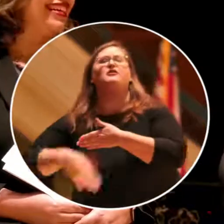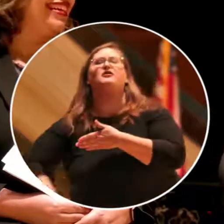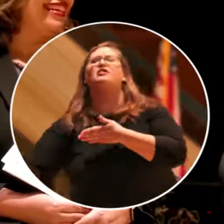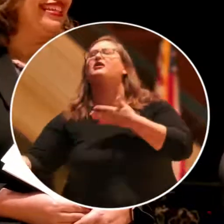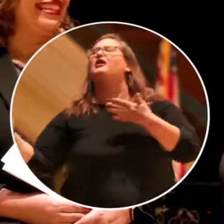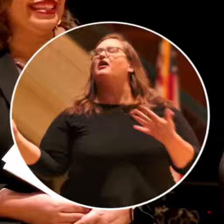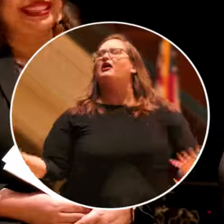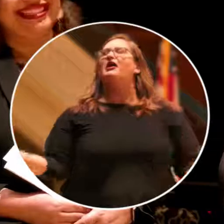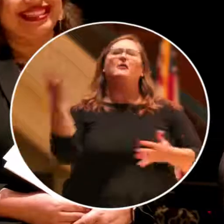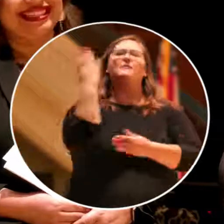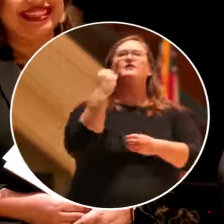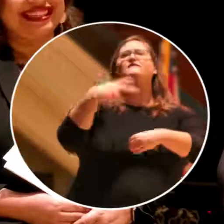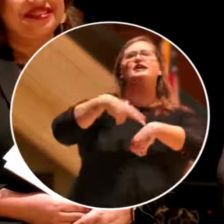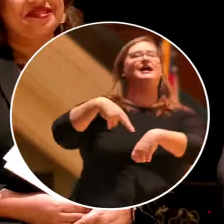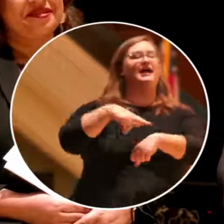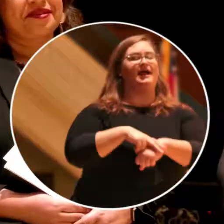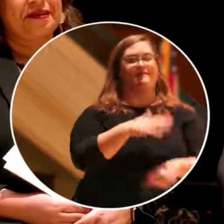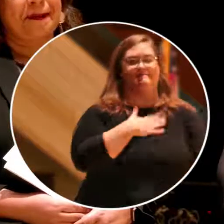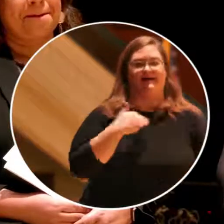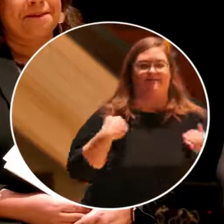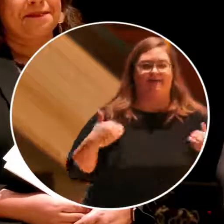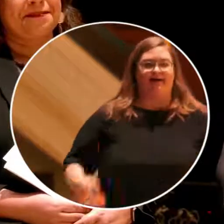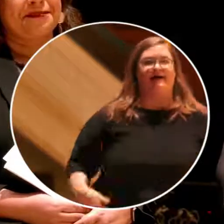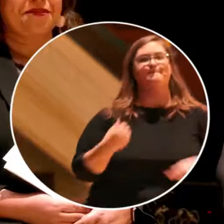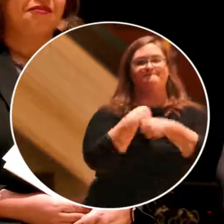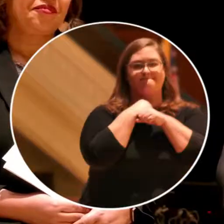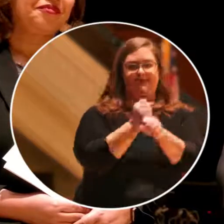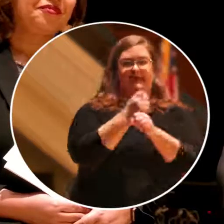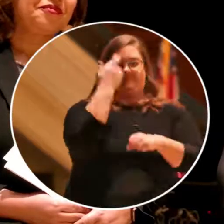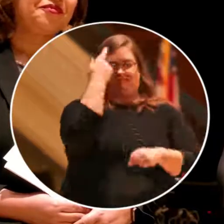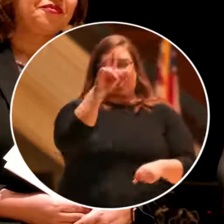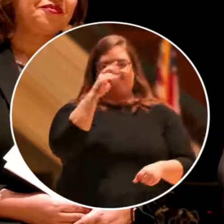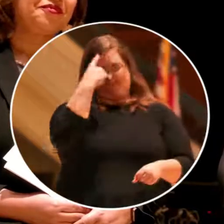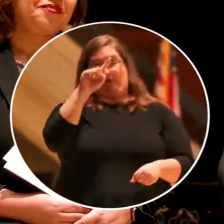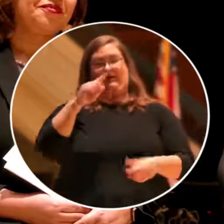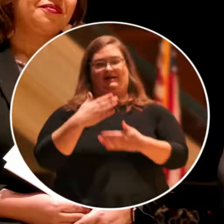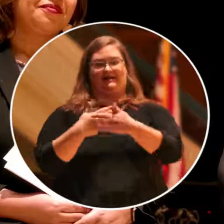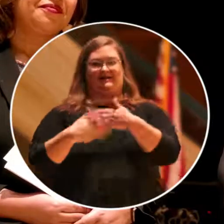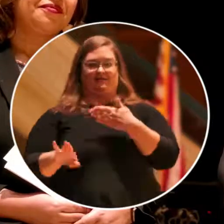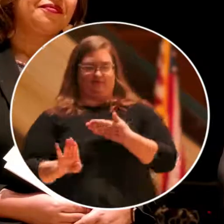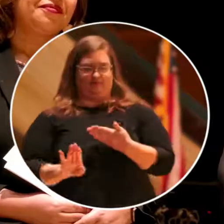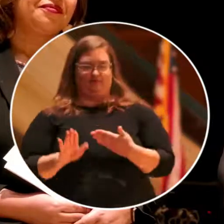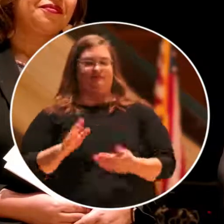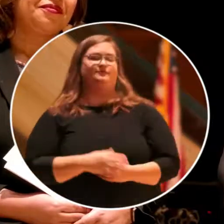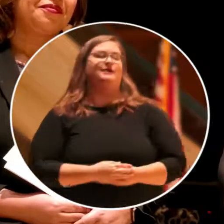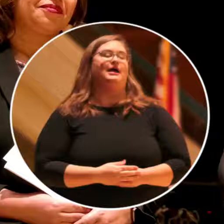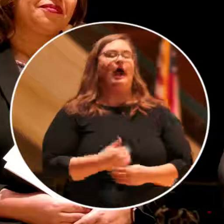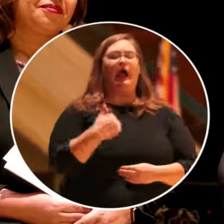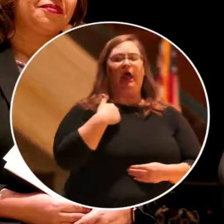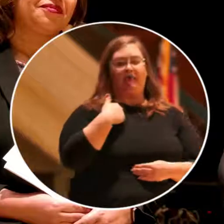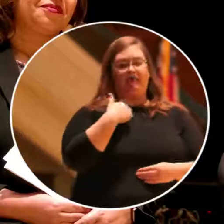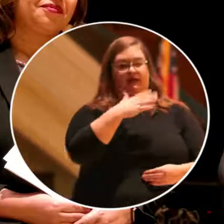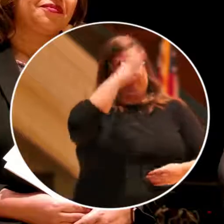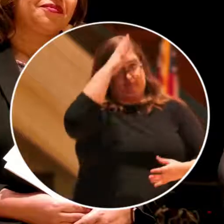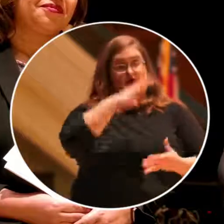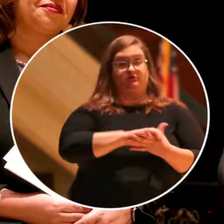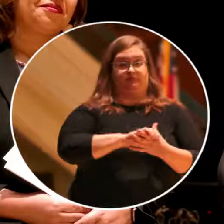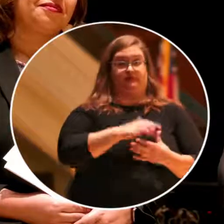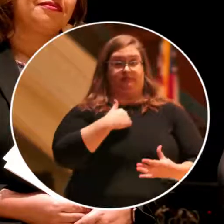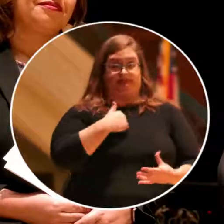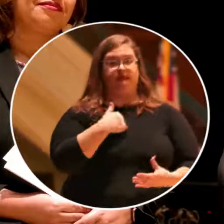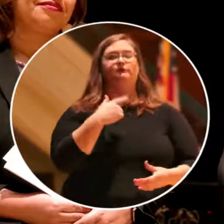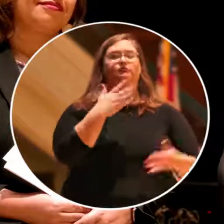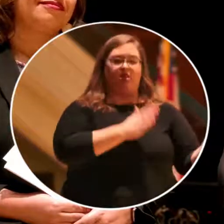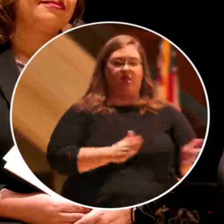My body was made for childbirth. So my husband and I planned for a home birth because we believed it would be natural